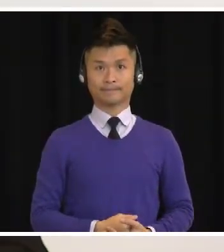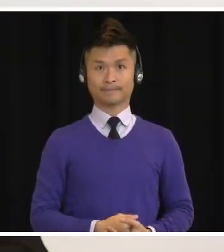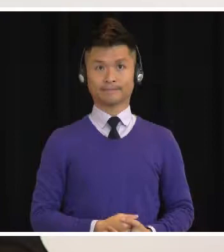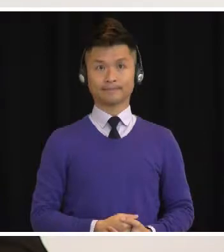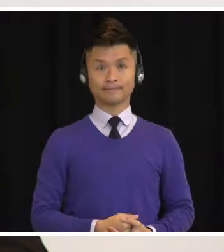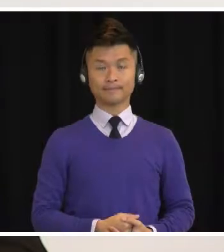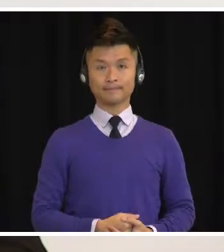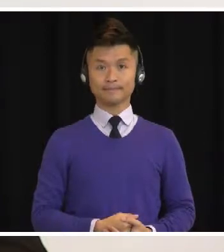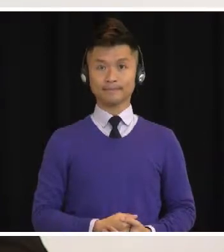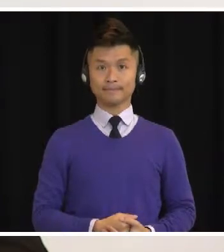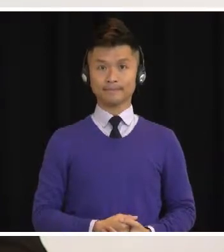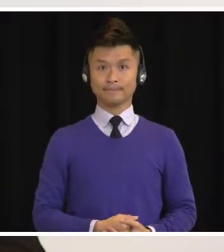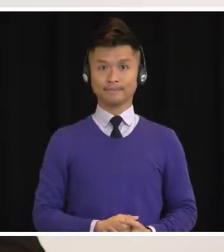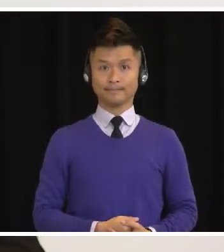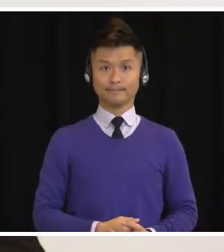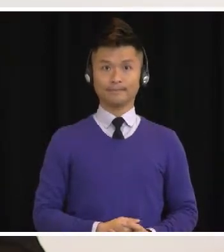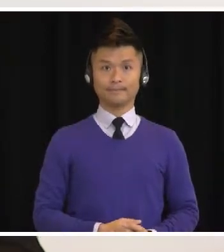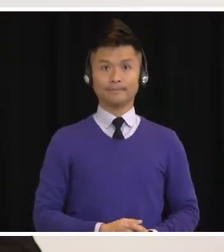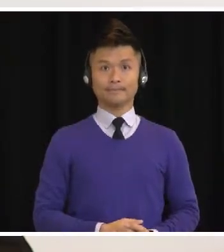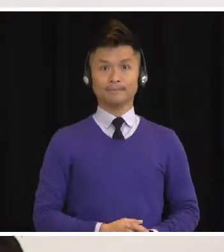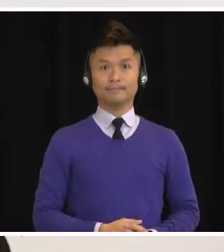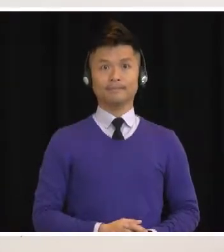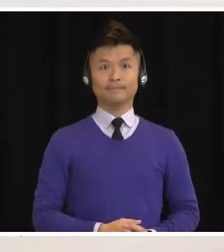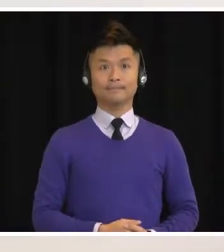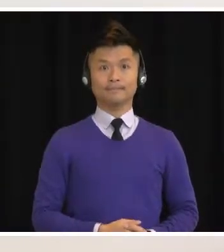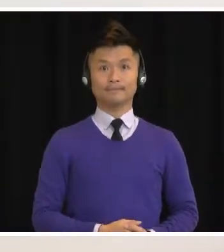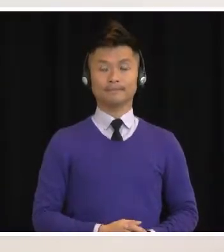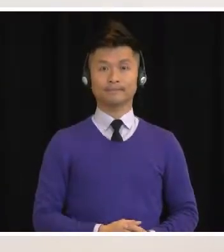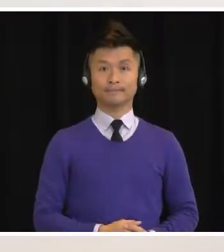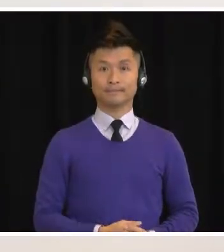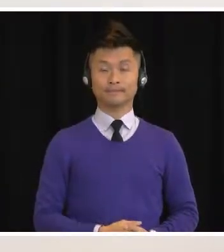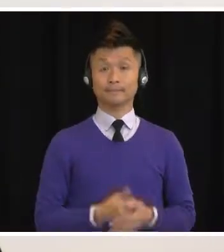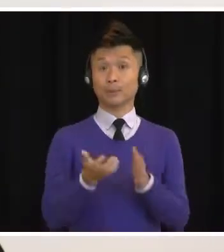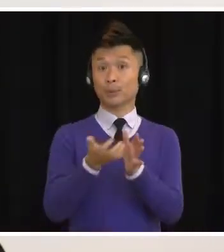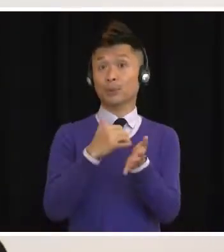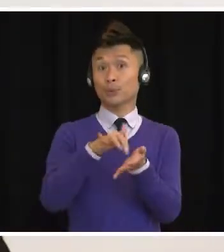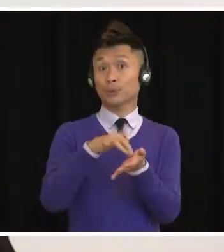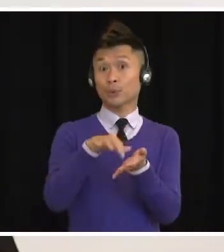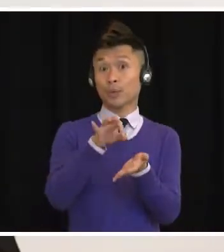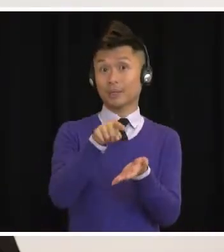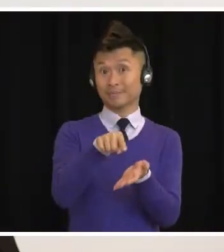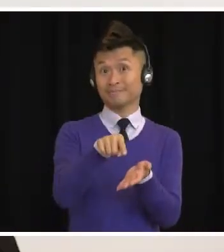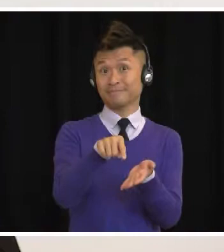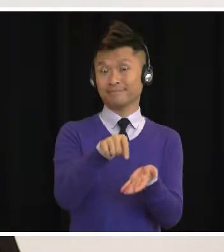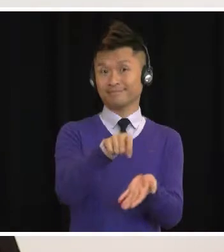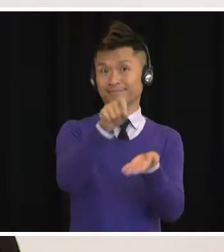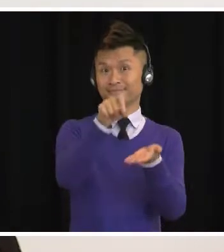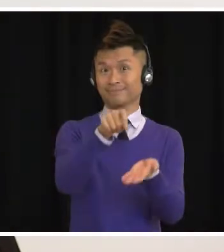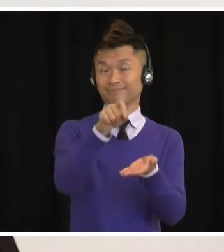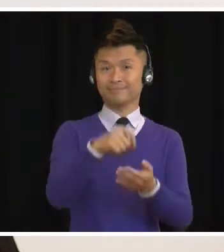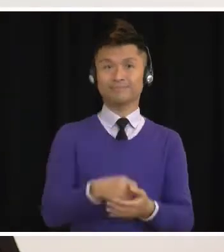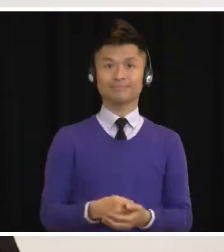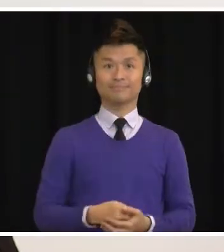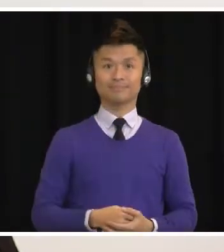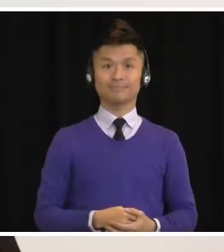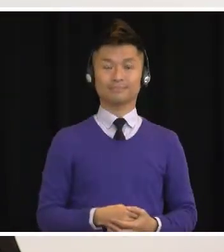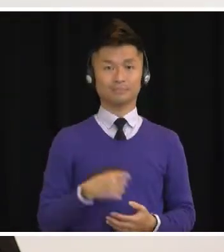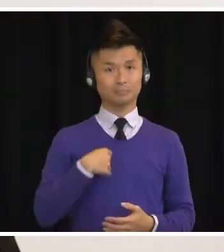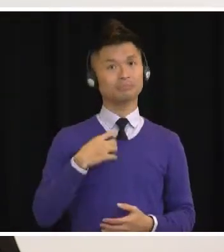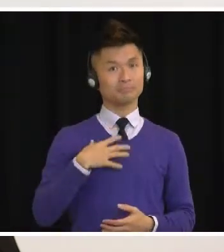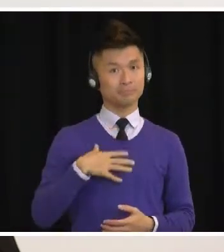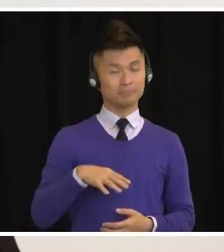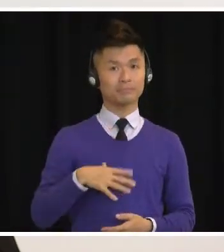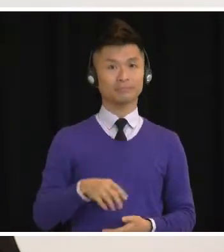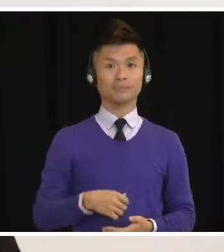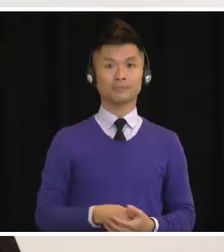Again, with budget of training, I understand that the one problem of the education system is